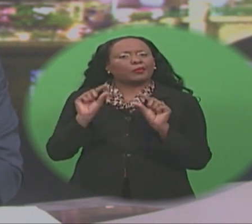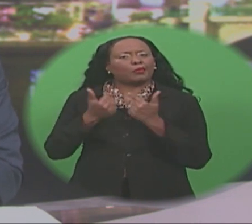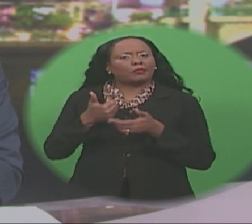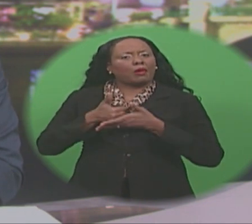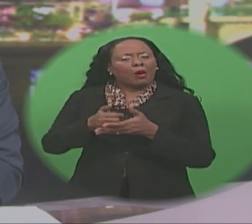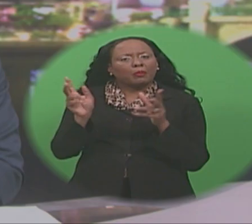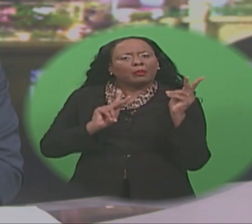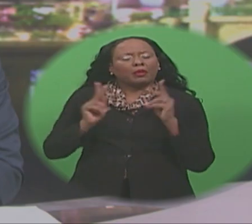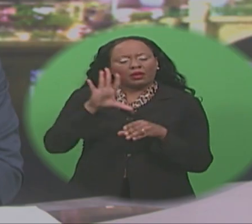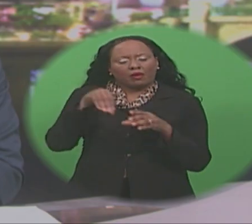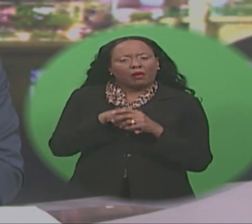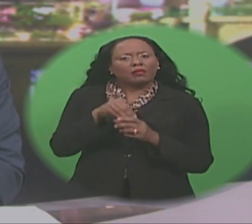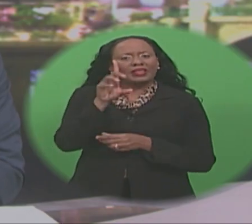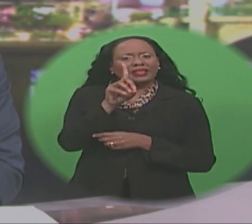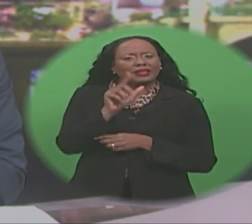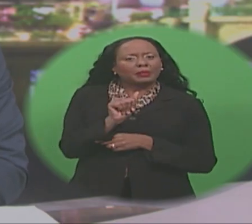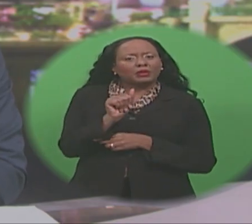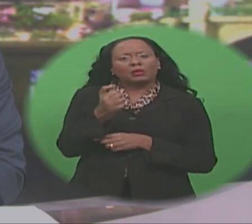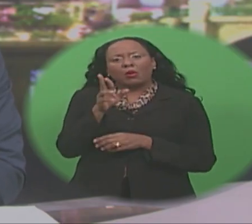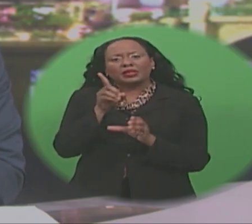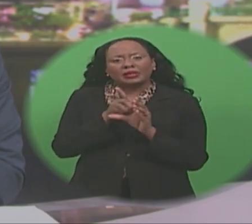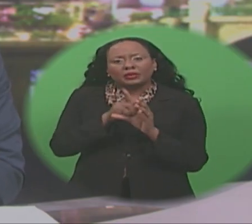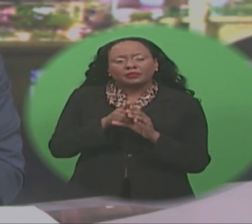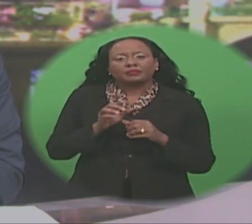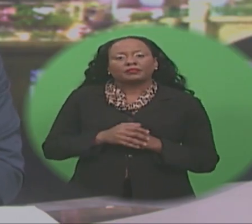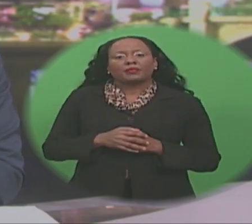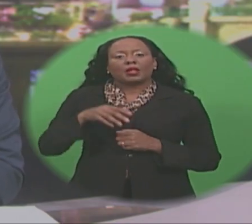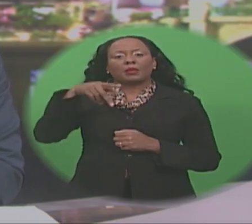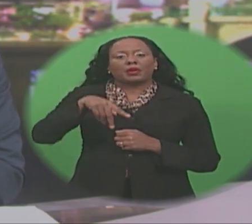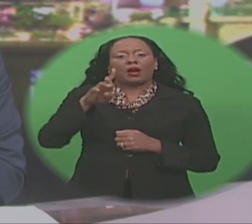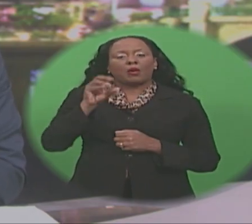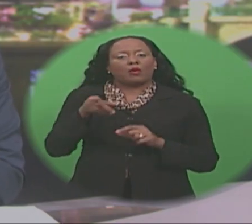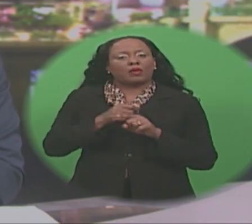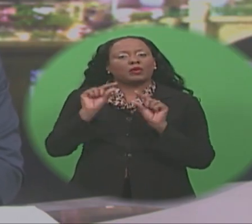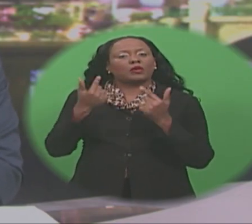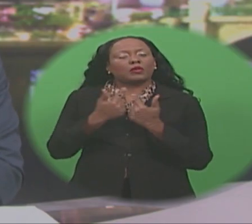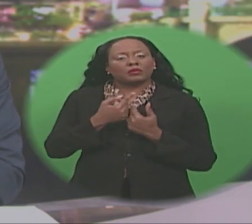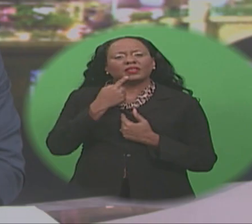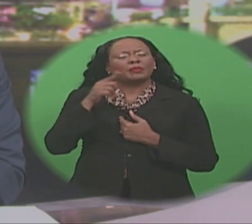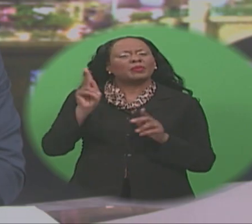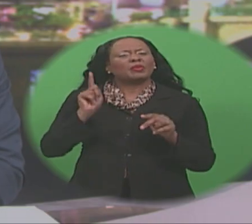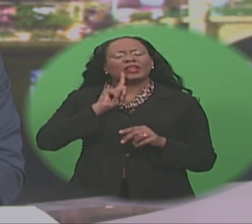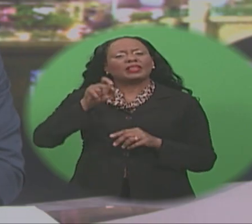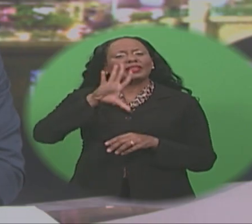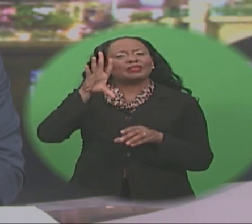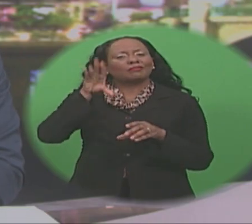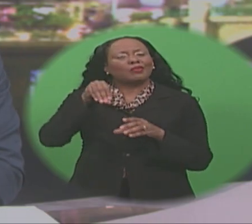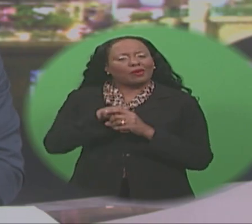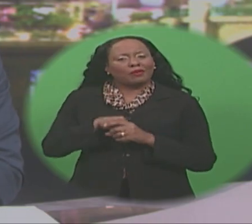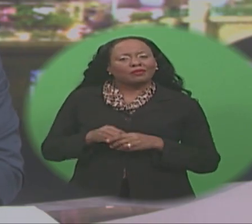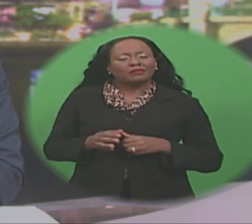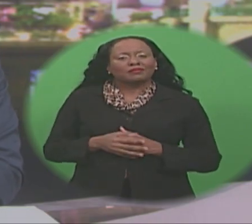help members of that vulnerable community. It comes from Public Relations Officer of the Friends of the Differently Abled Group,